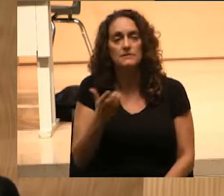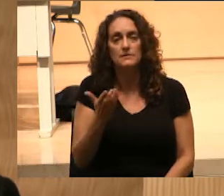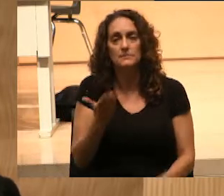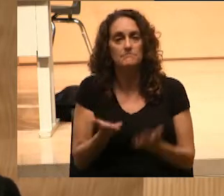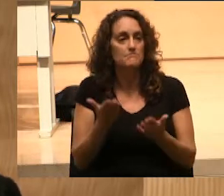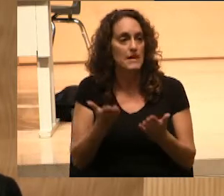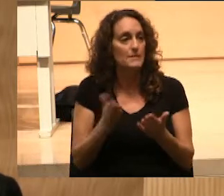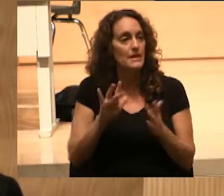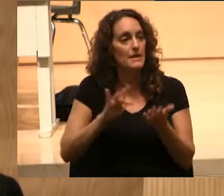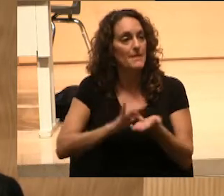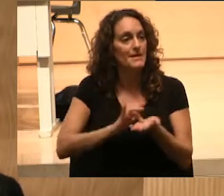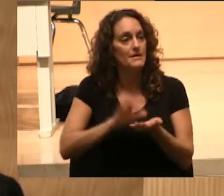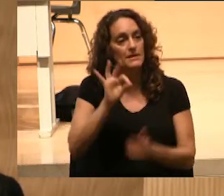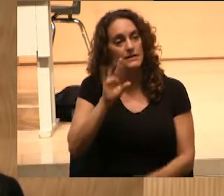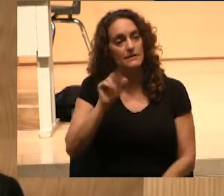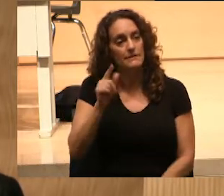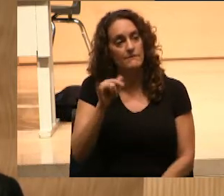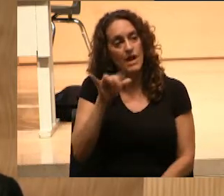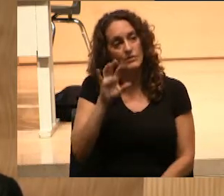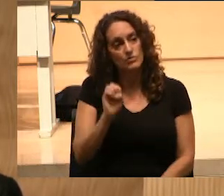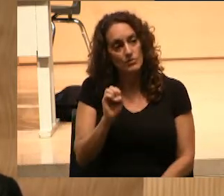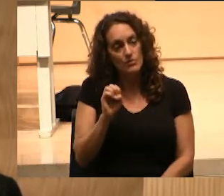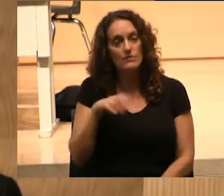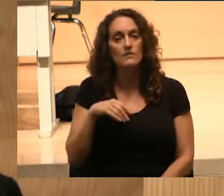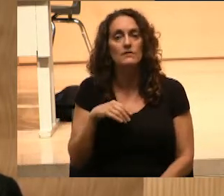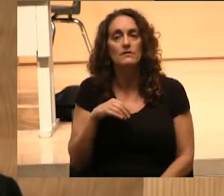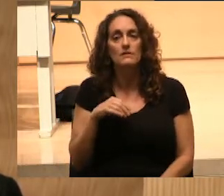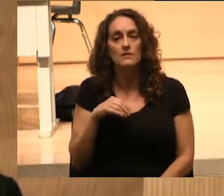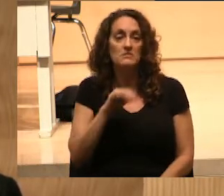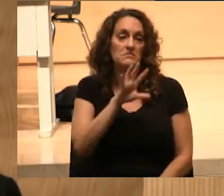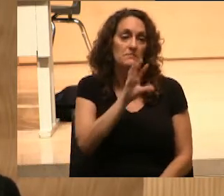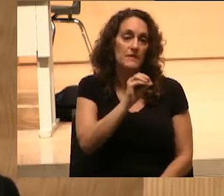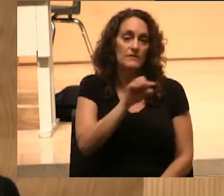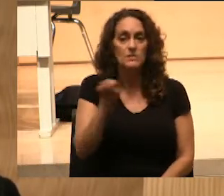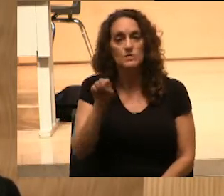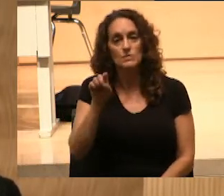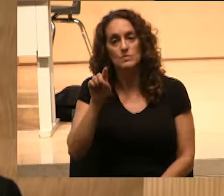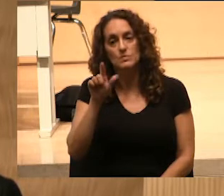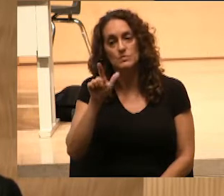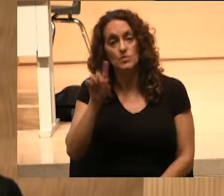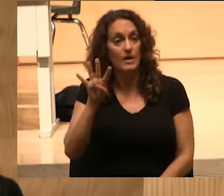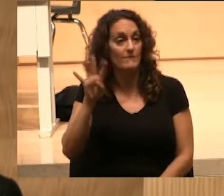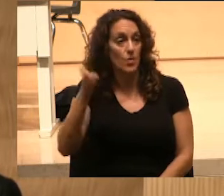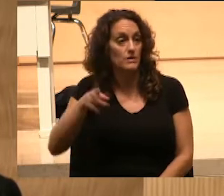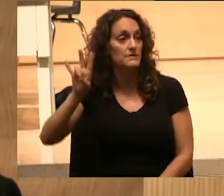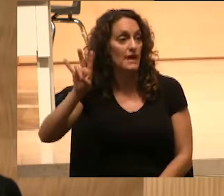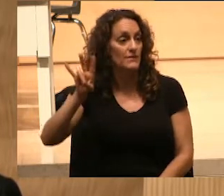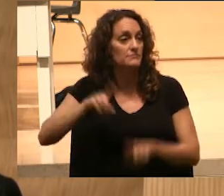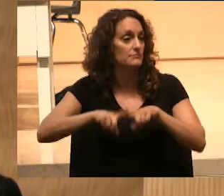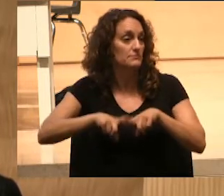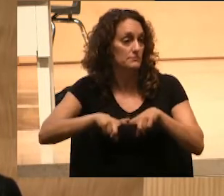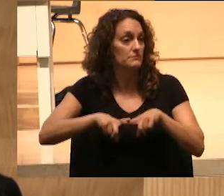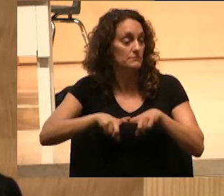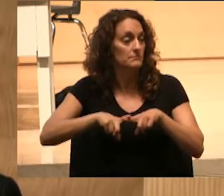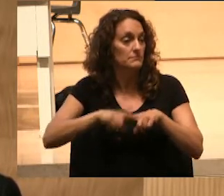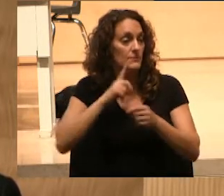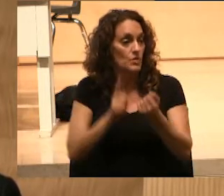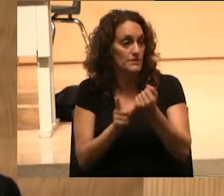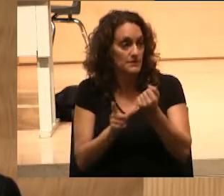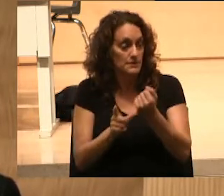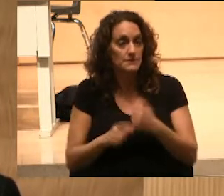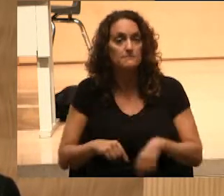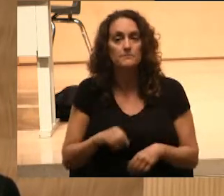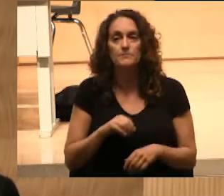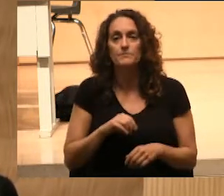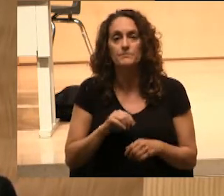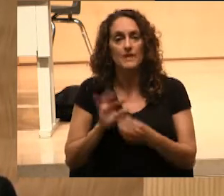medically fragile. And that's usually from 50 hours to 24/7 assistance. And we do